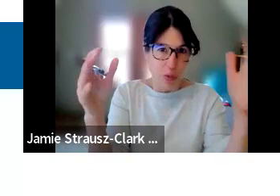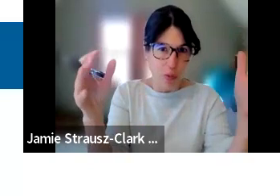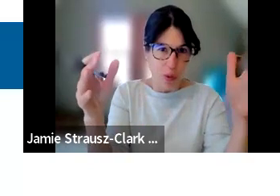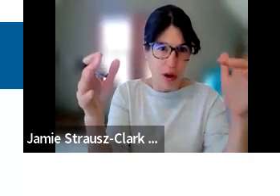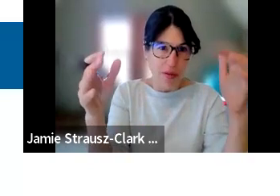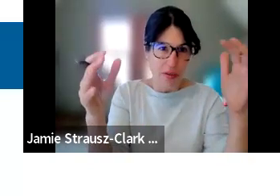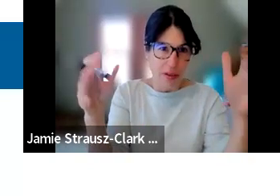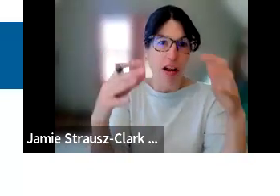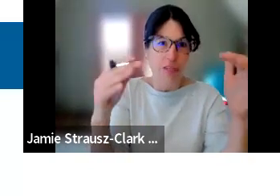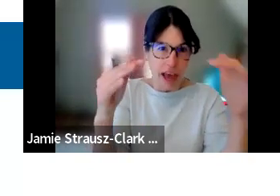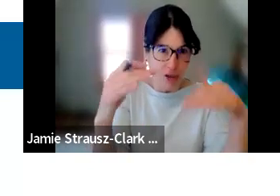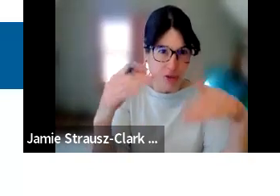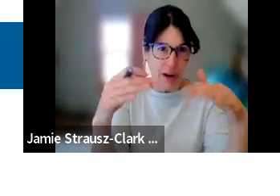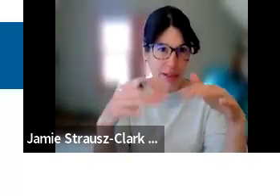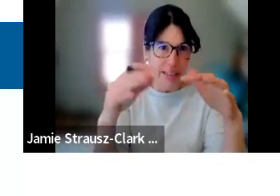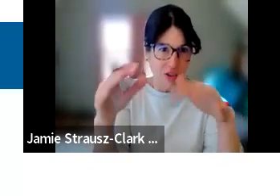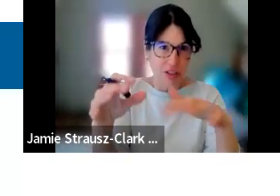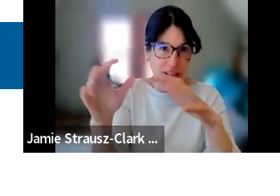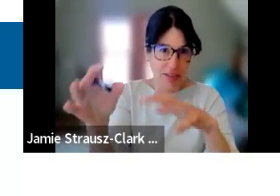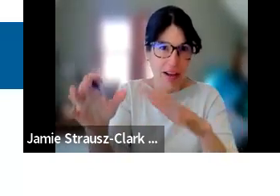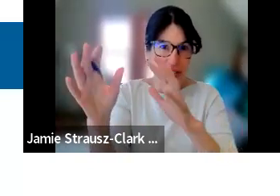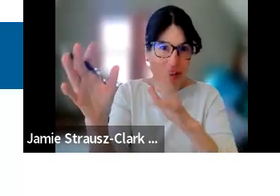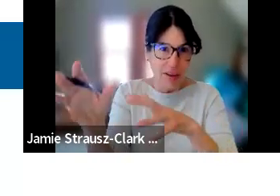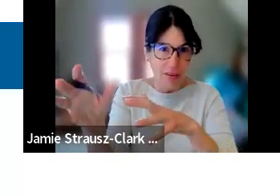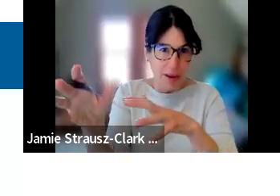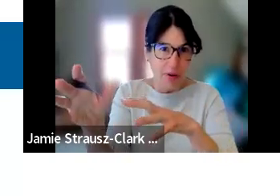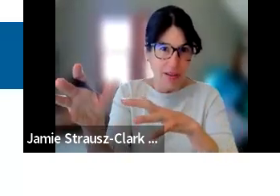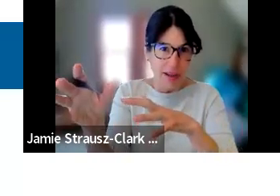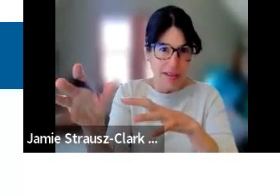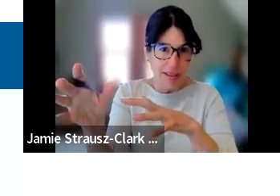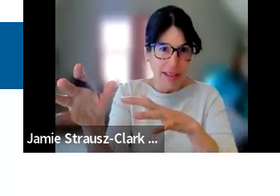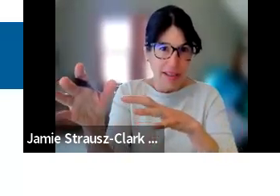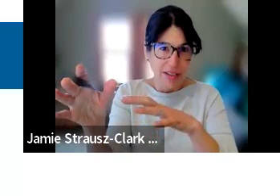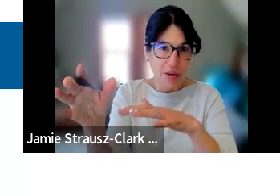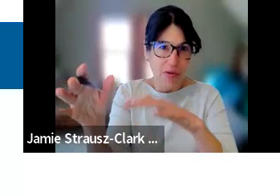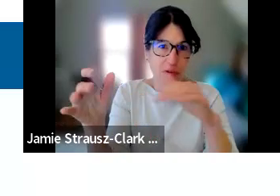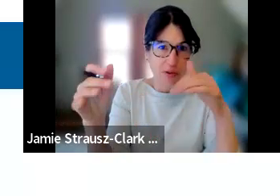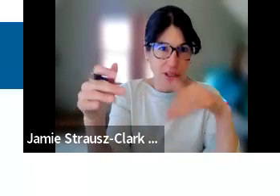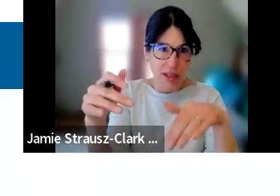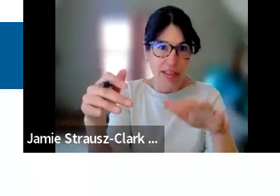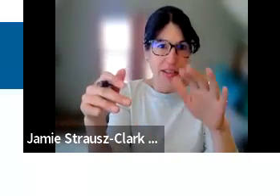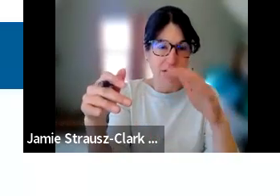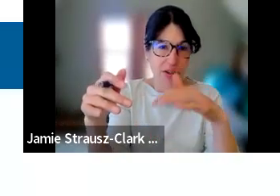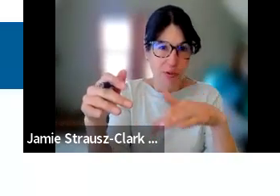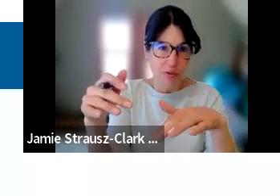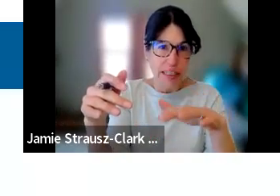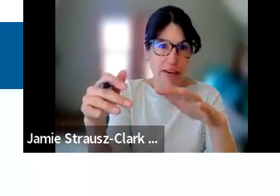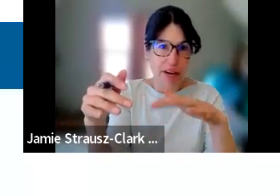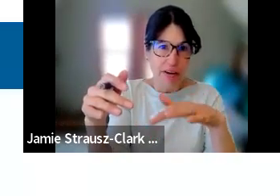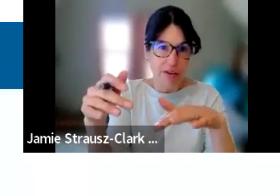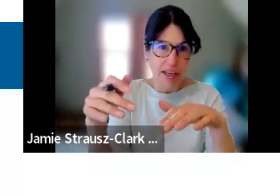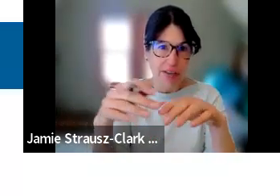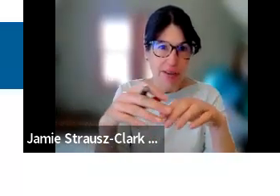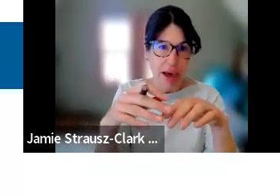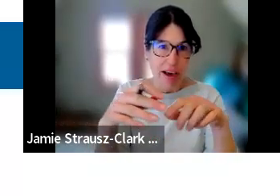like all of the actual recommendations and the dots and all that process. So for folks that need to do more of a dive